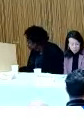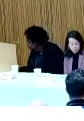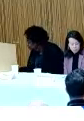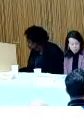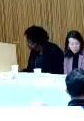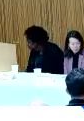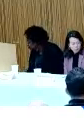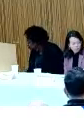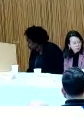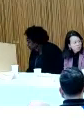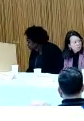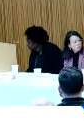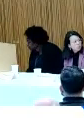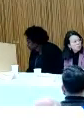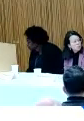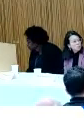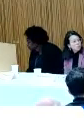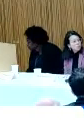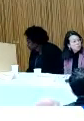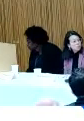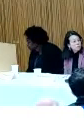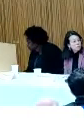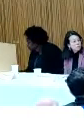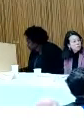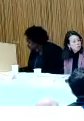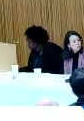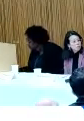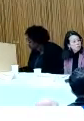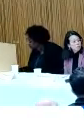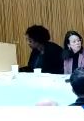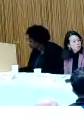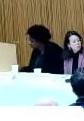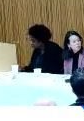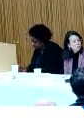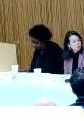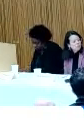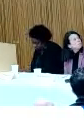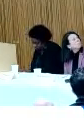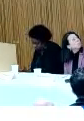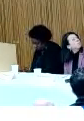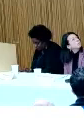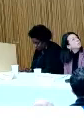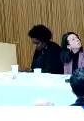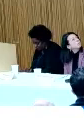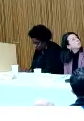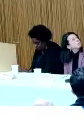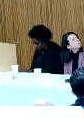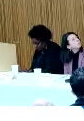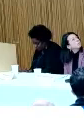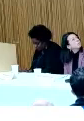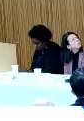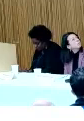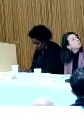know for for everybody so we're doing what's Etha and what's right our fair housing center and the Grand Rapid Association of